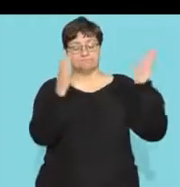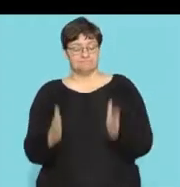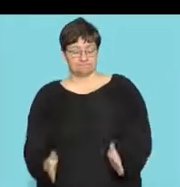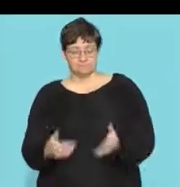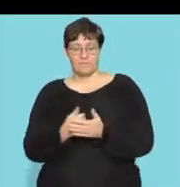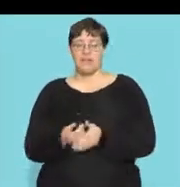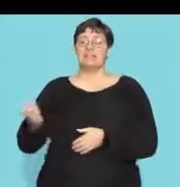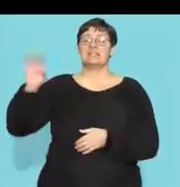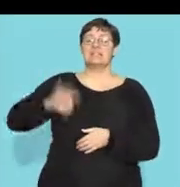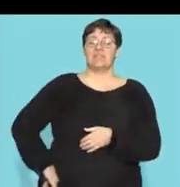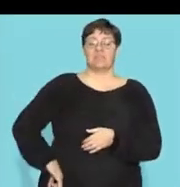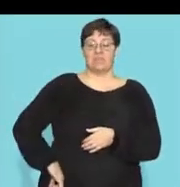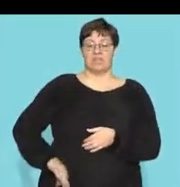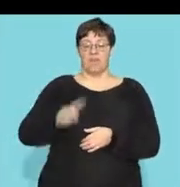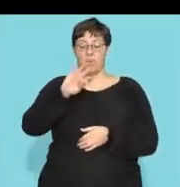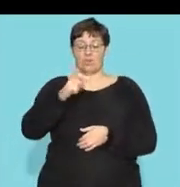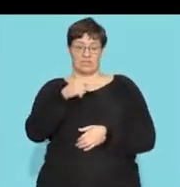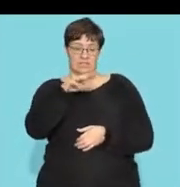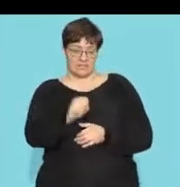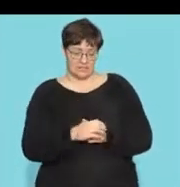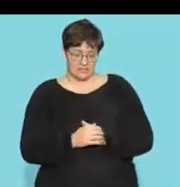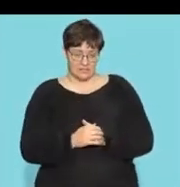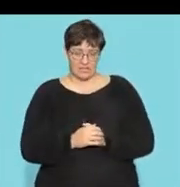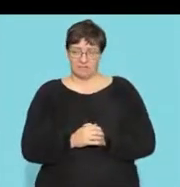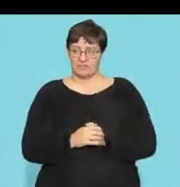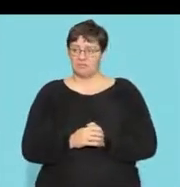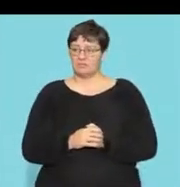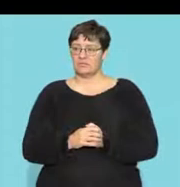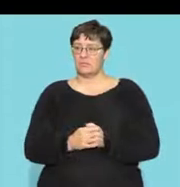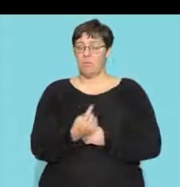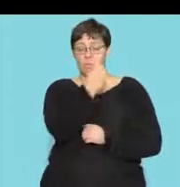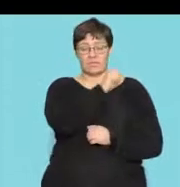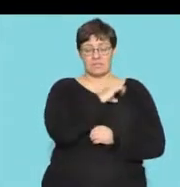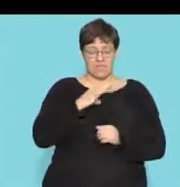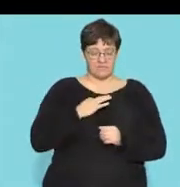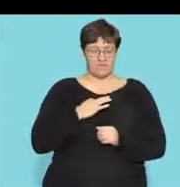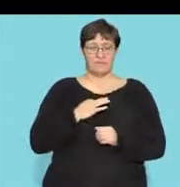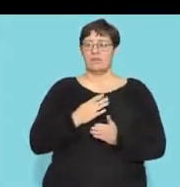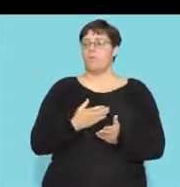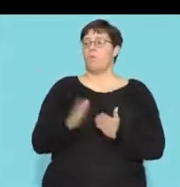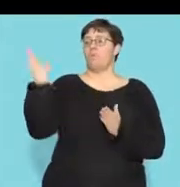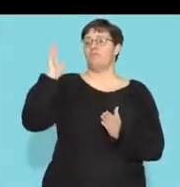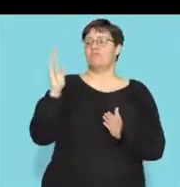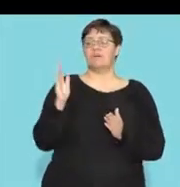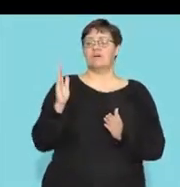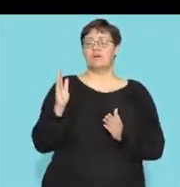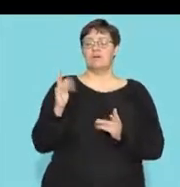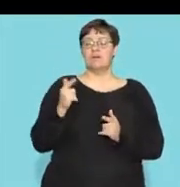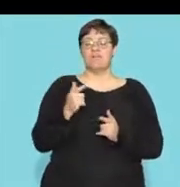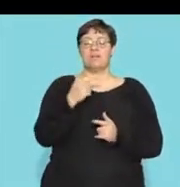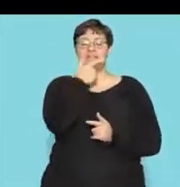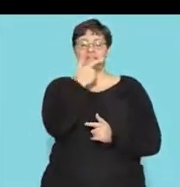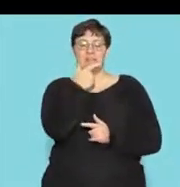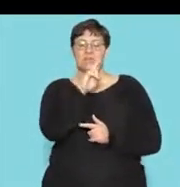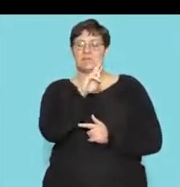and wages. Okay, what are we told? One employee was omitted from the salaries journal for December